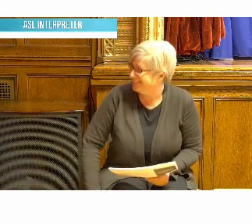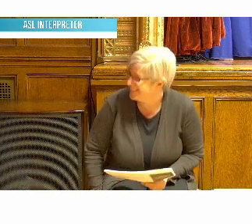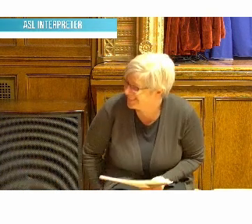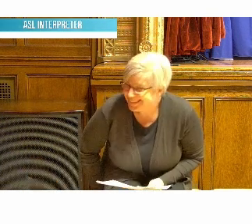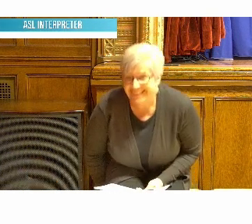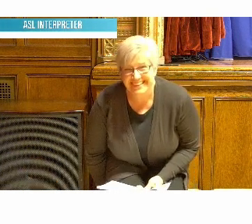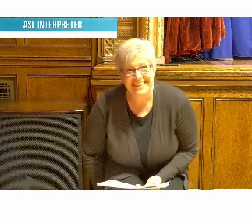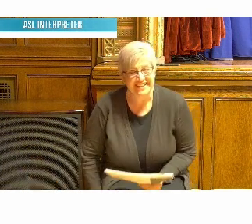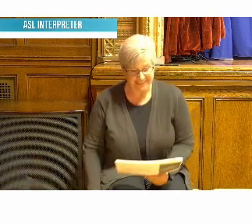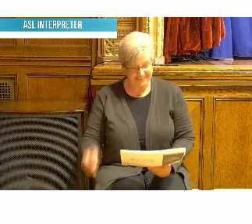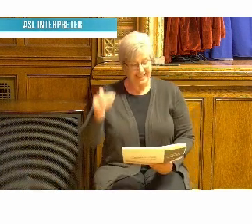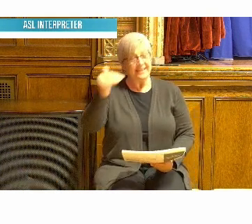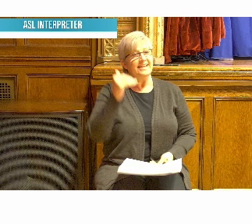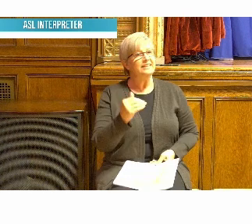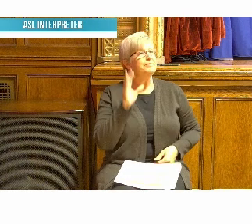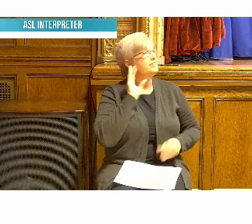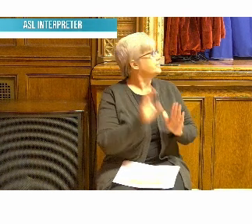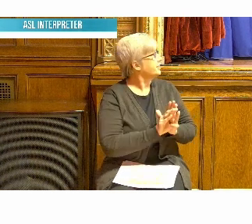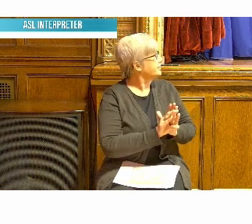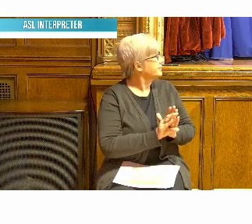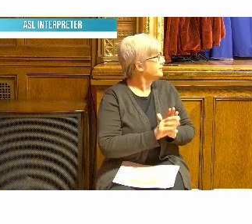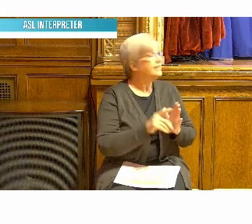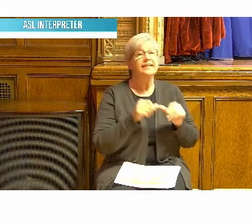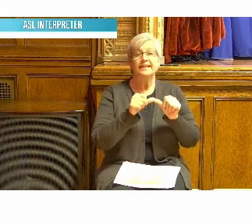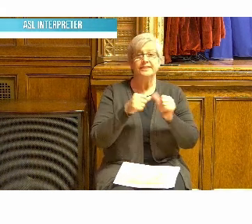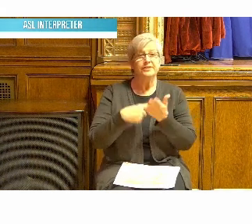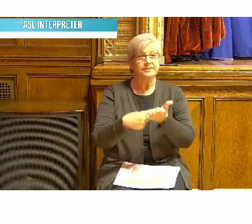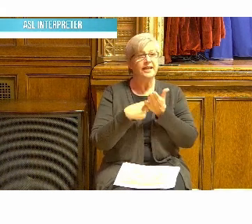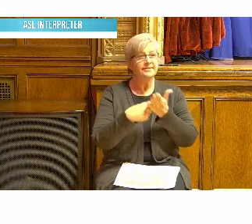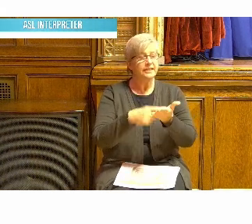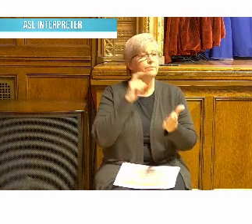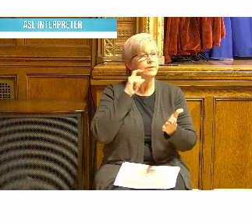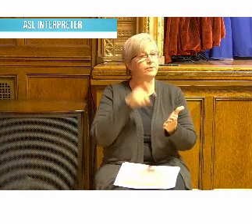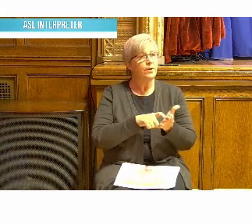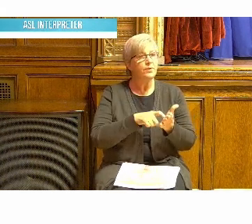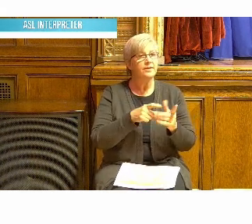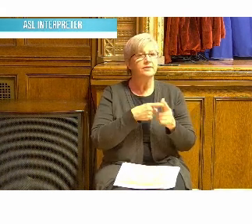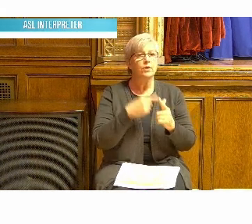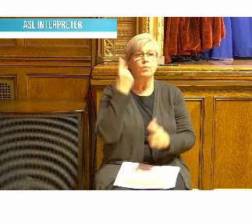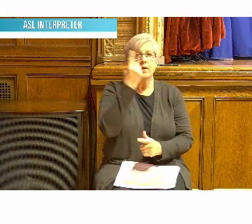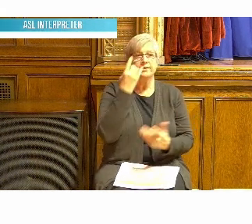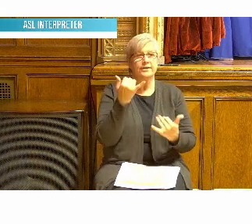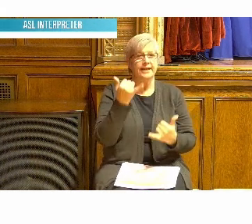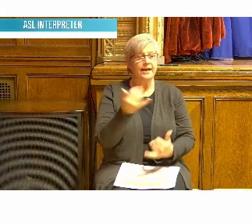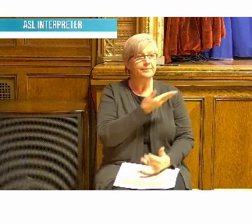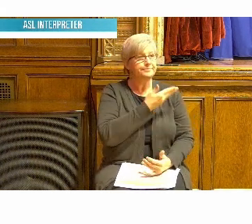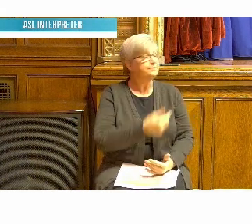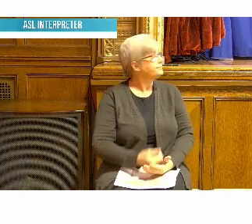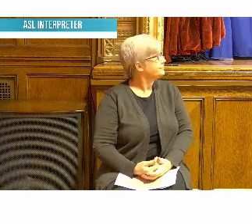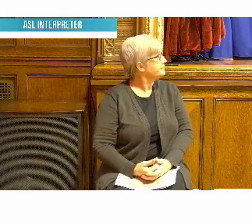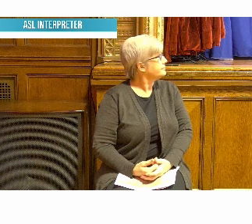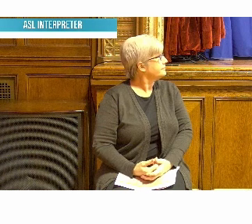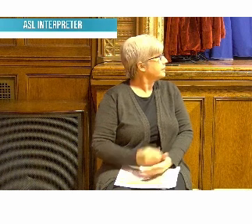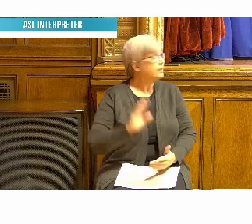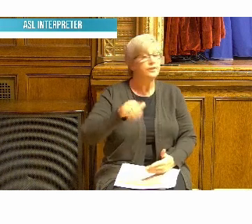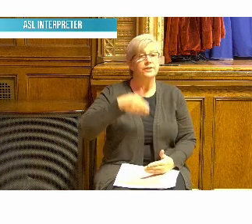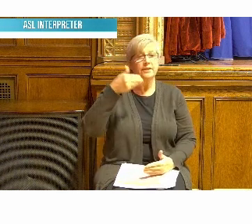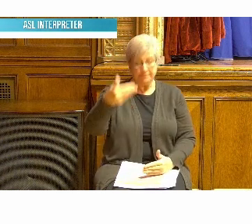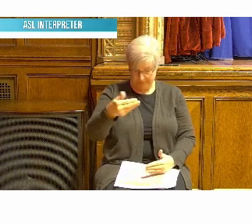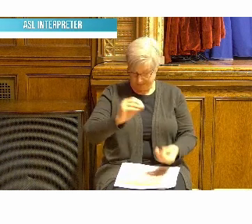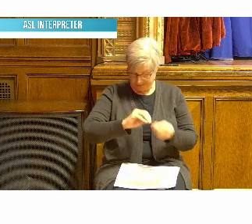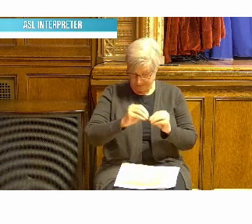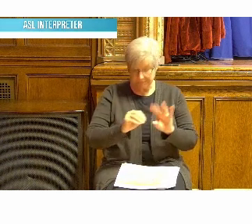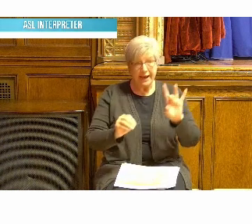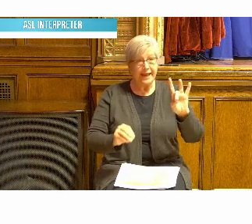next piece to look at. Keep talking with your neighbor. What do you notice or what do you wonder now? Feel free to turn the page, slide